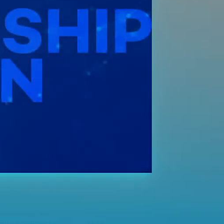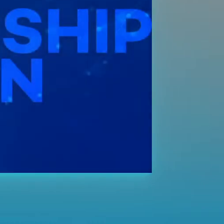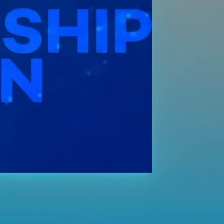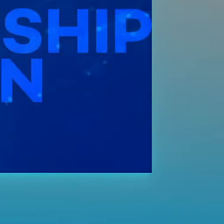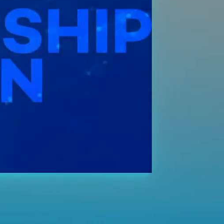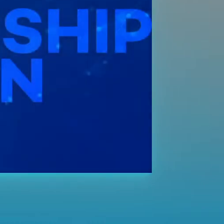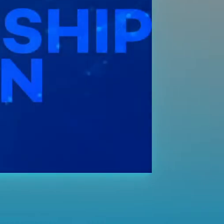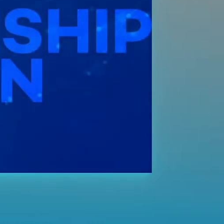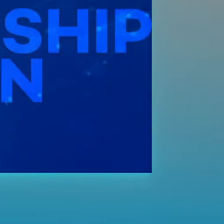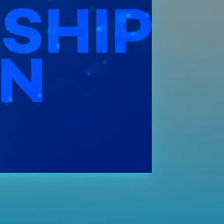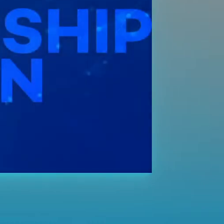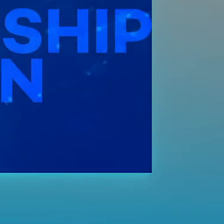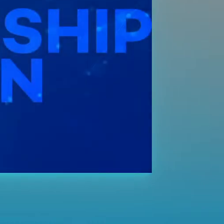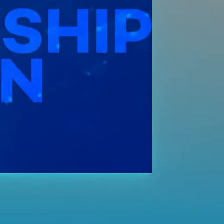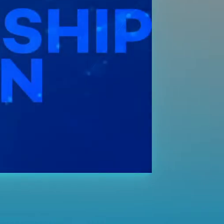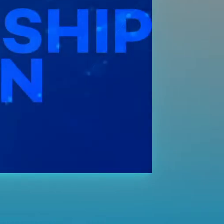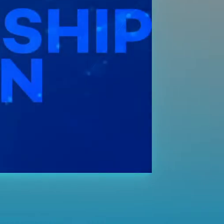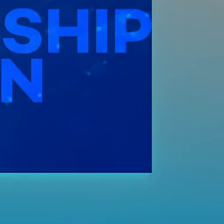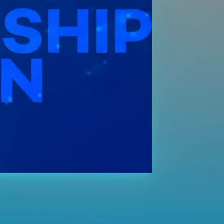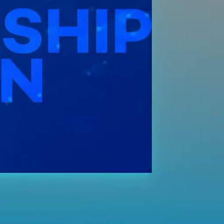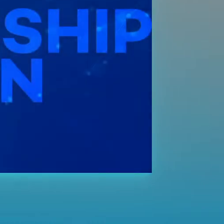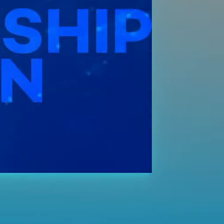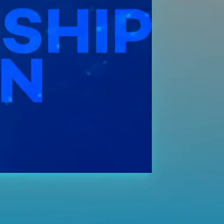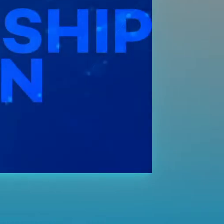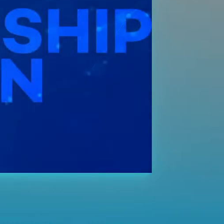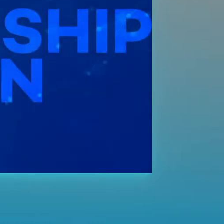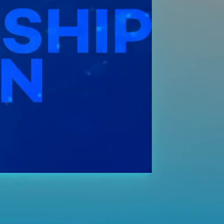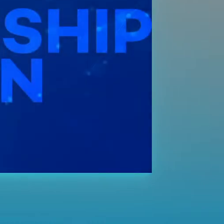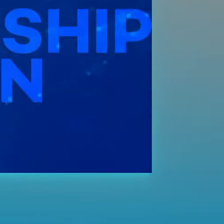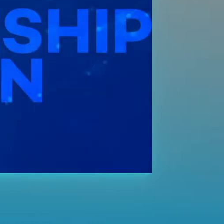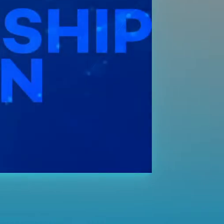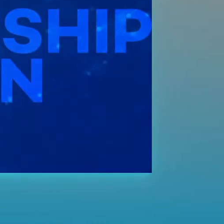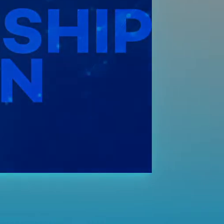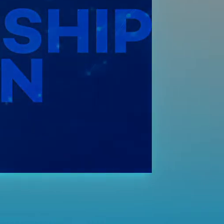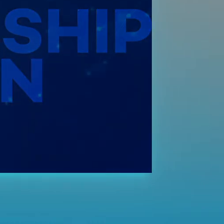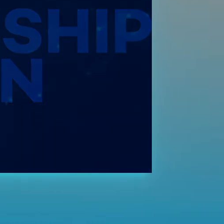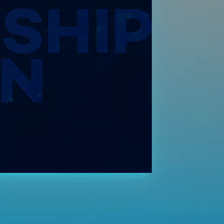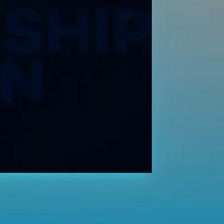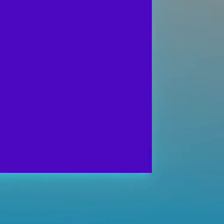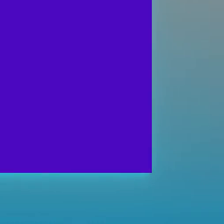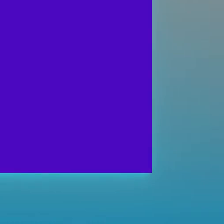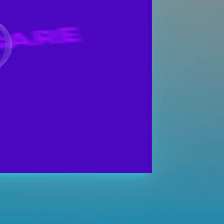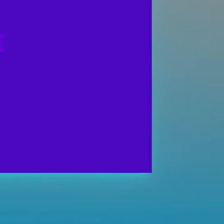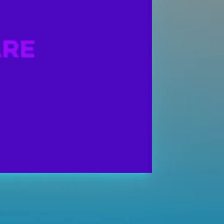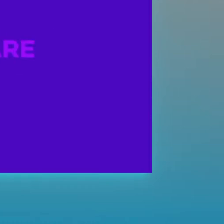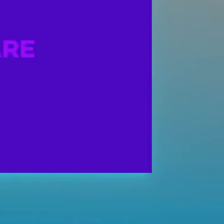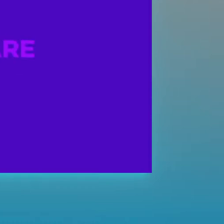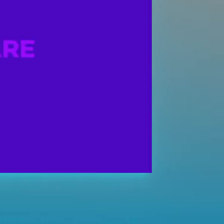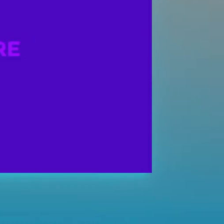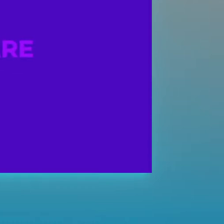name, Jesus Christ. Can we try it one more time? So can we go to unison for that?